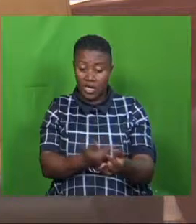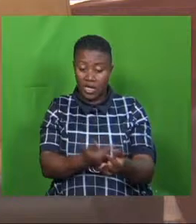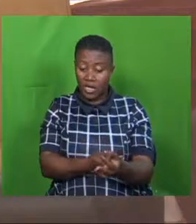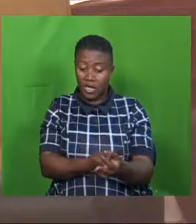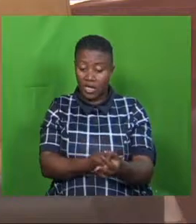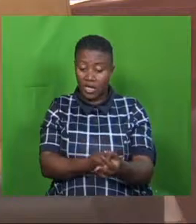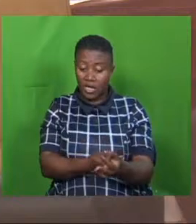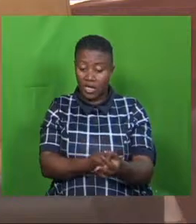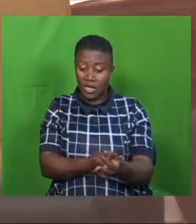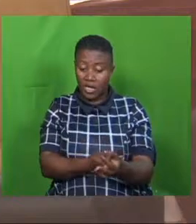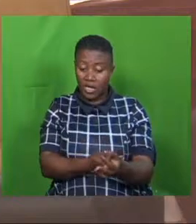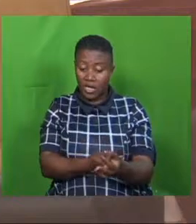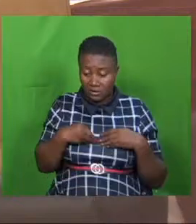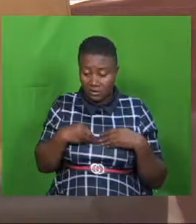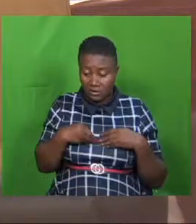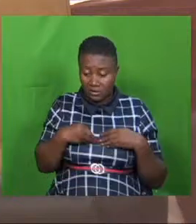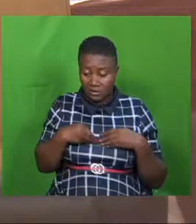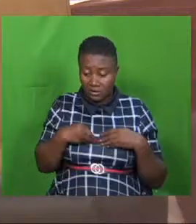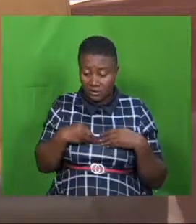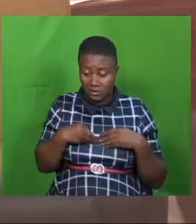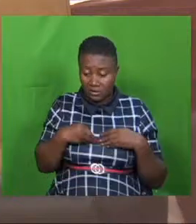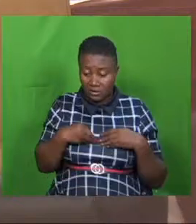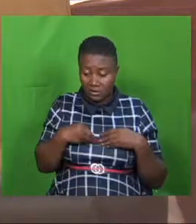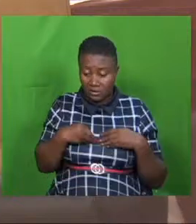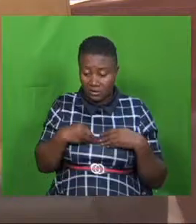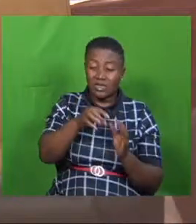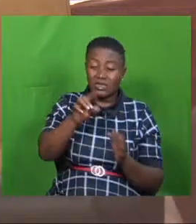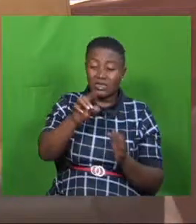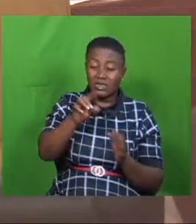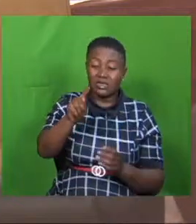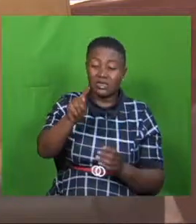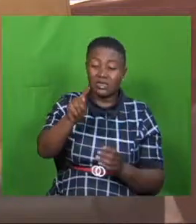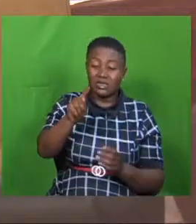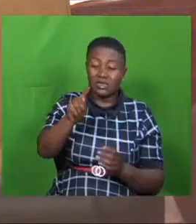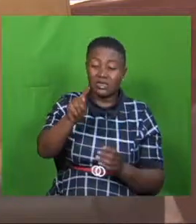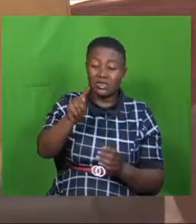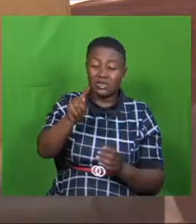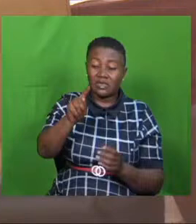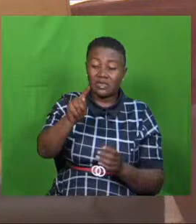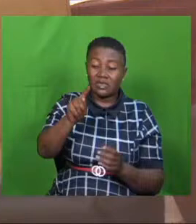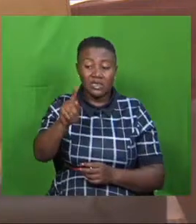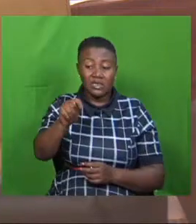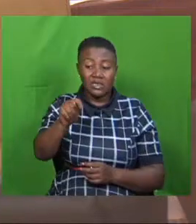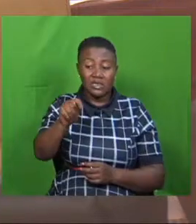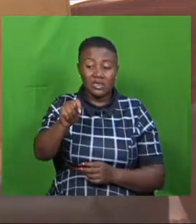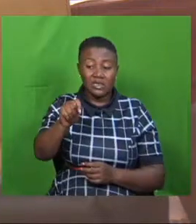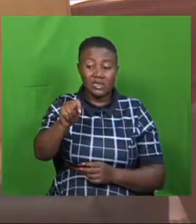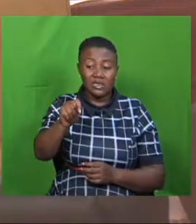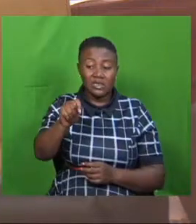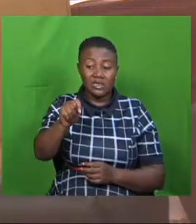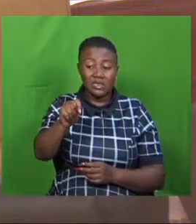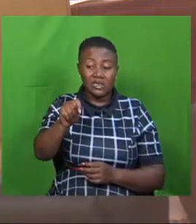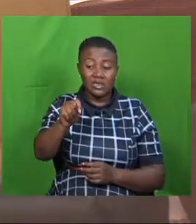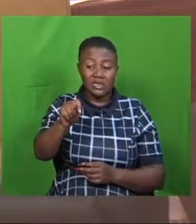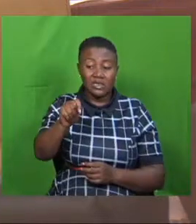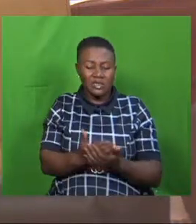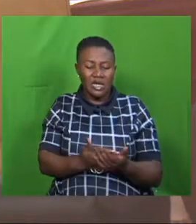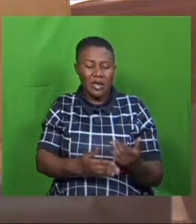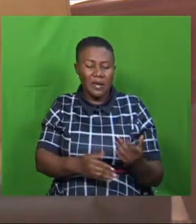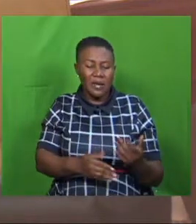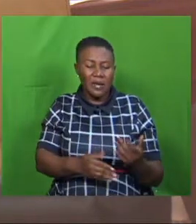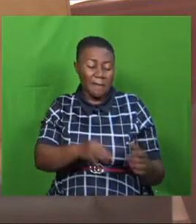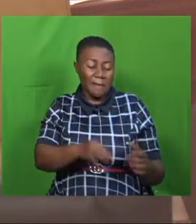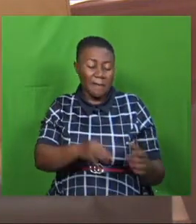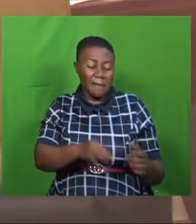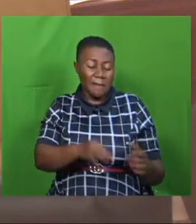the Trade and Development Bank of the Eastern and Southern Africa, it will come with some benefits. And the benefits will